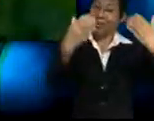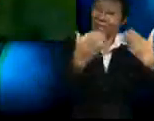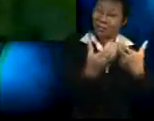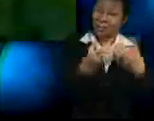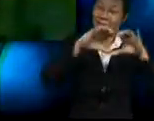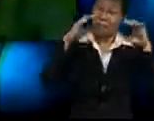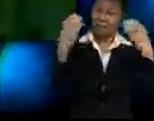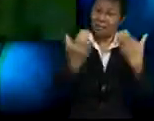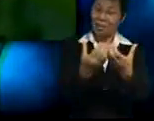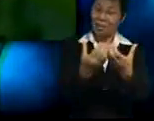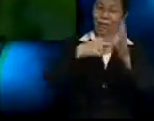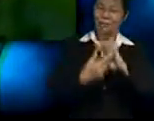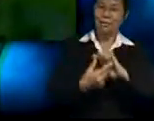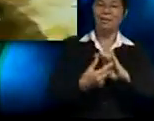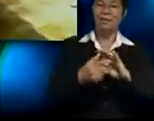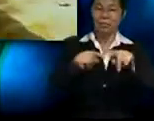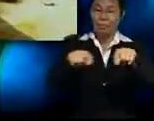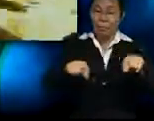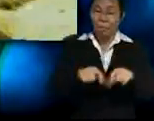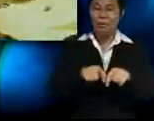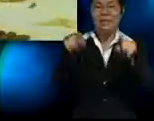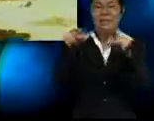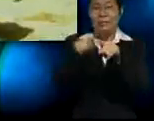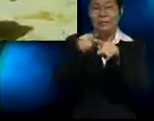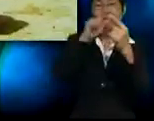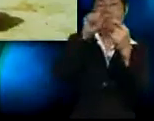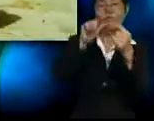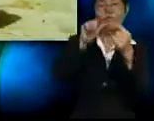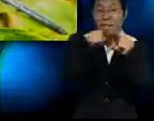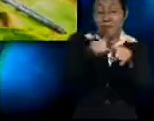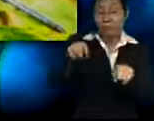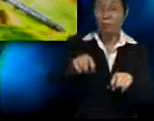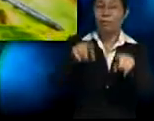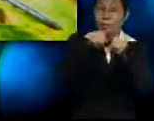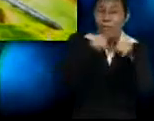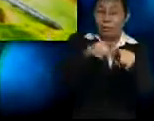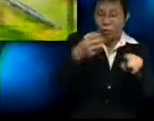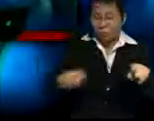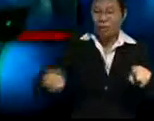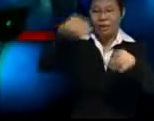Classification is the placing of similar objects into similar groups.